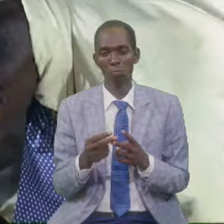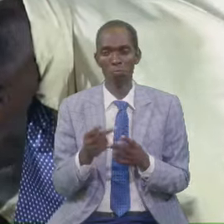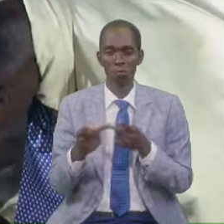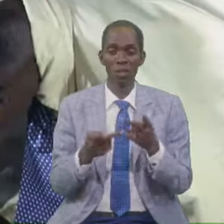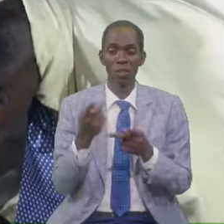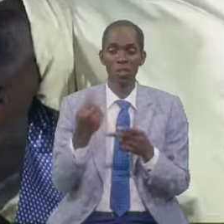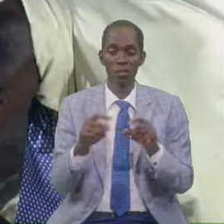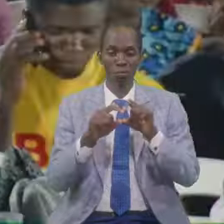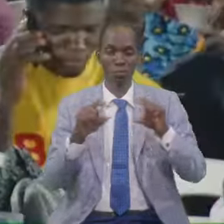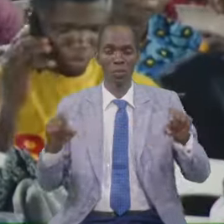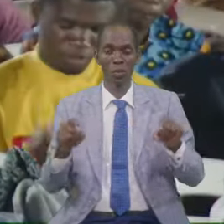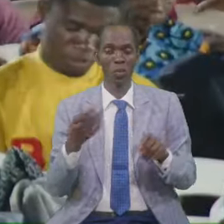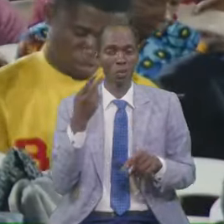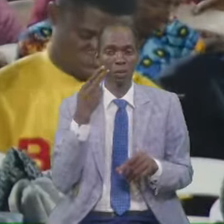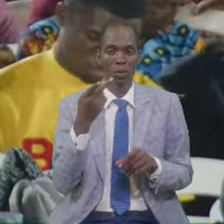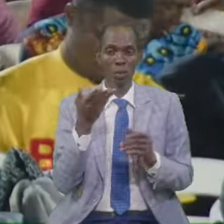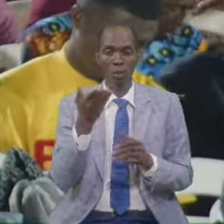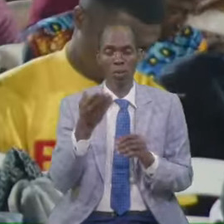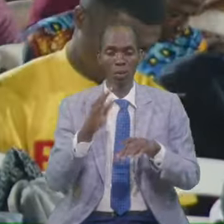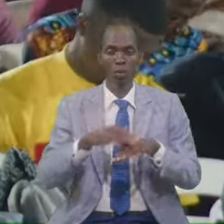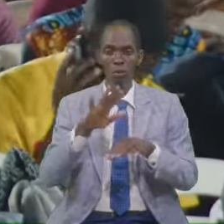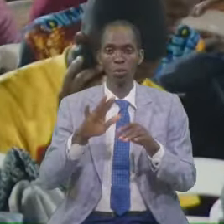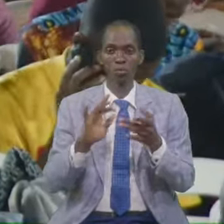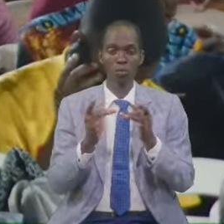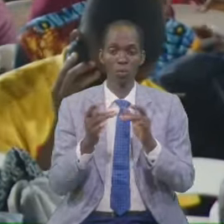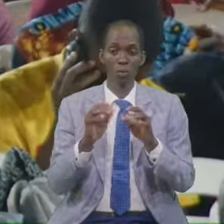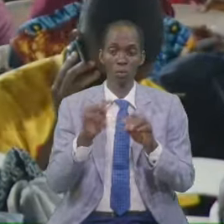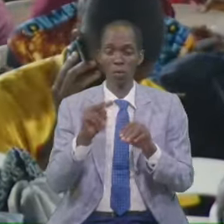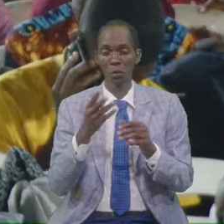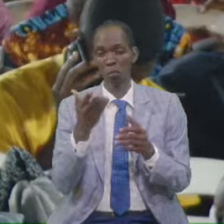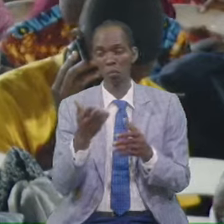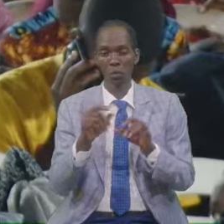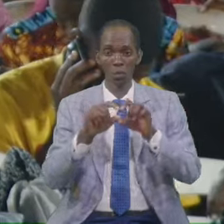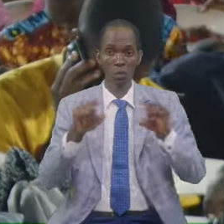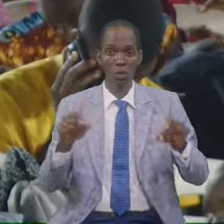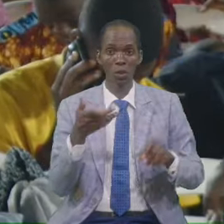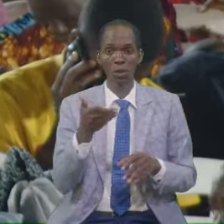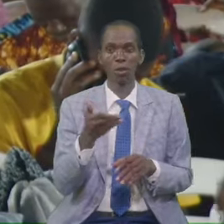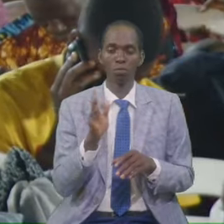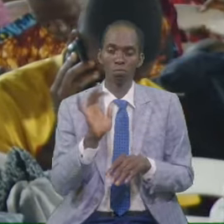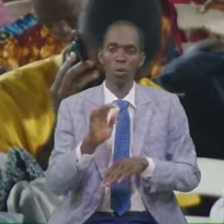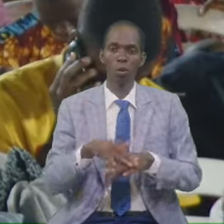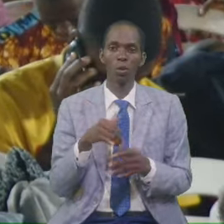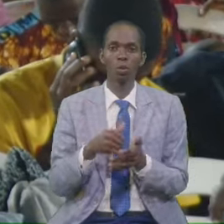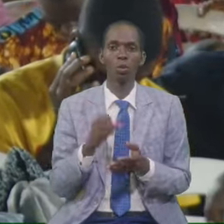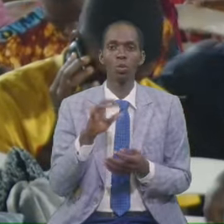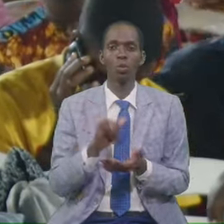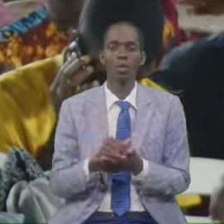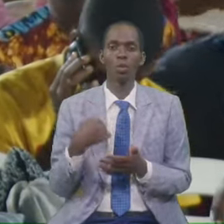the form so we can assist you further in your new